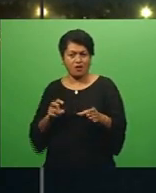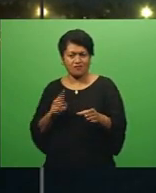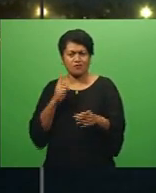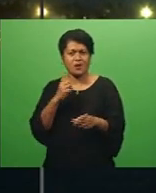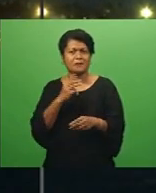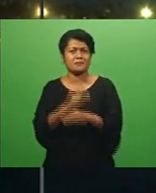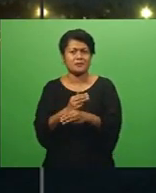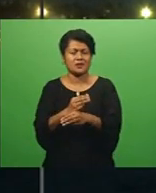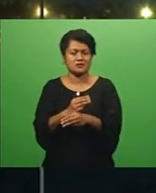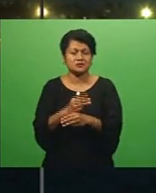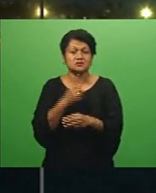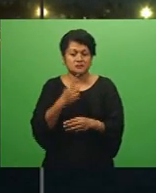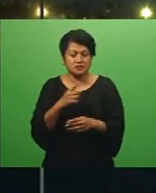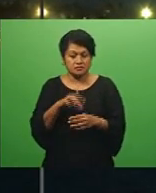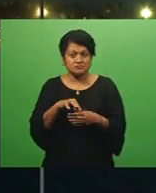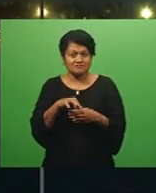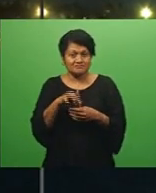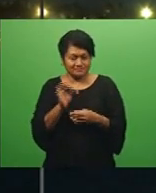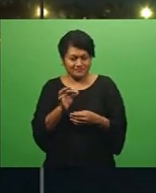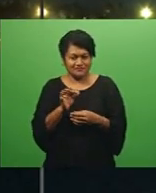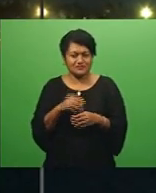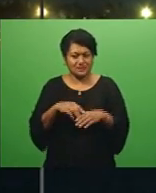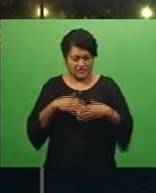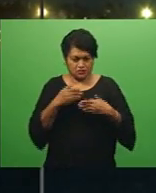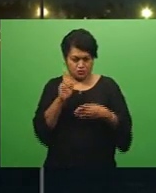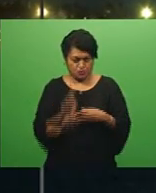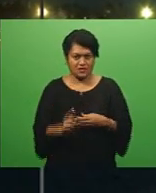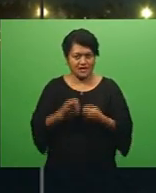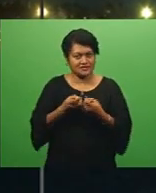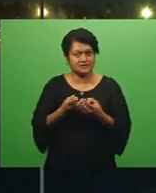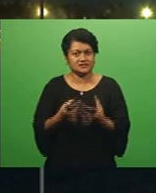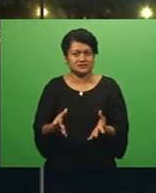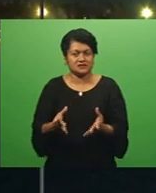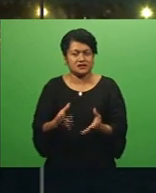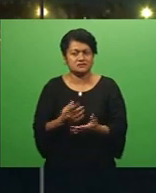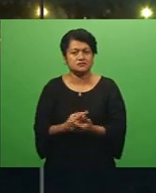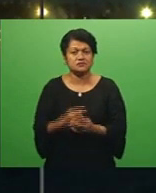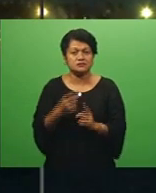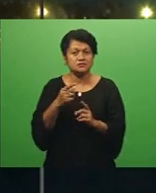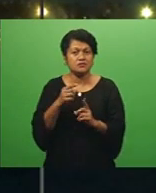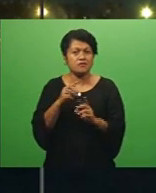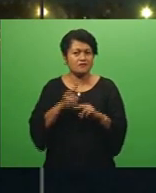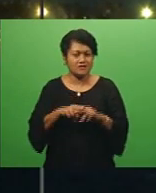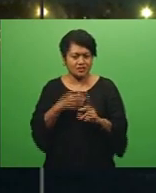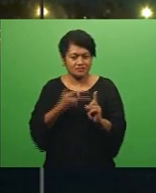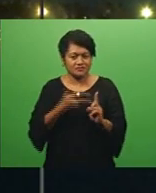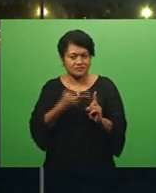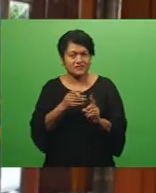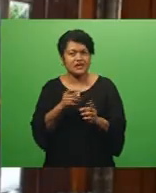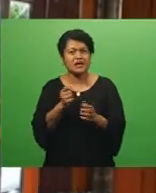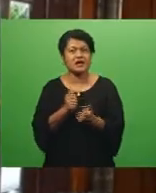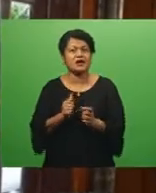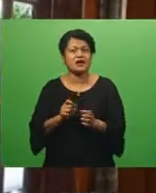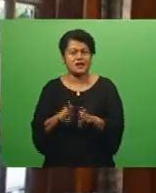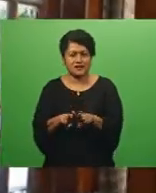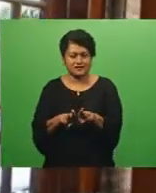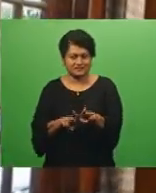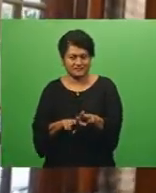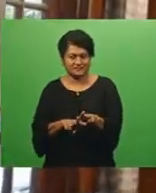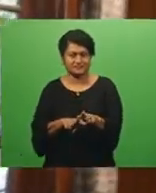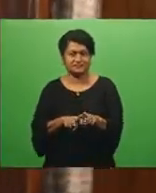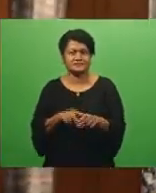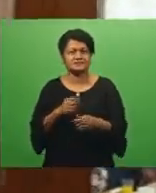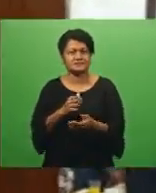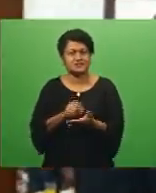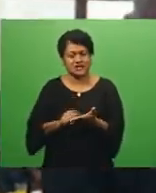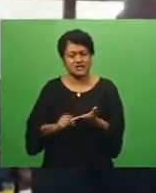Nduru's appointment is effective today, while Sodelpa has appointed Felipe Nguio as the Assistant General Secretary. So here is our new